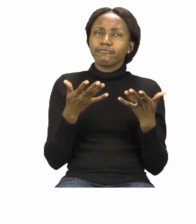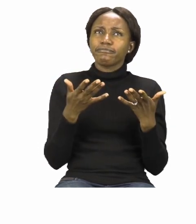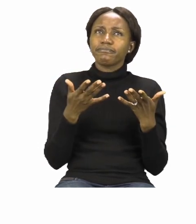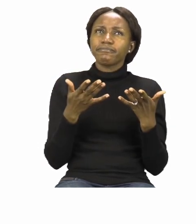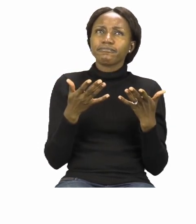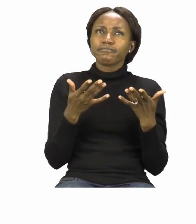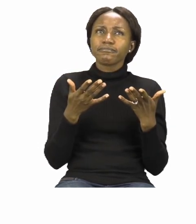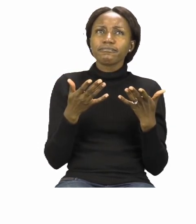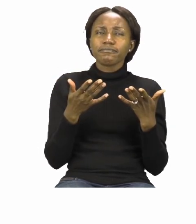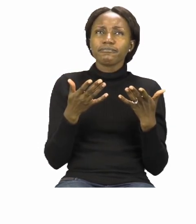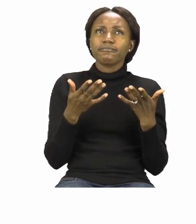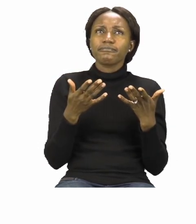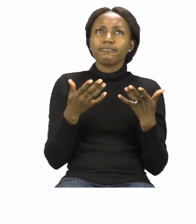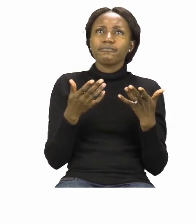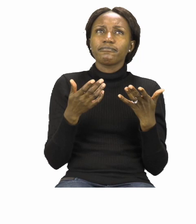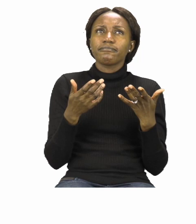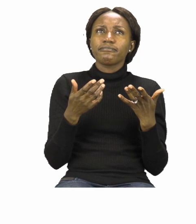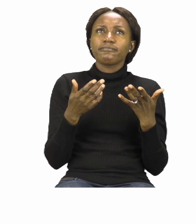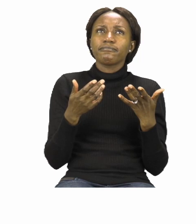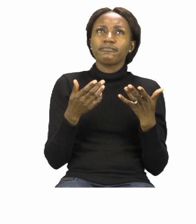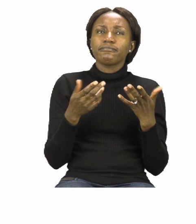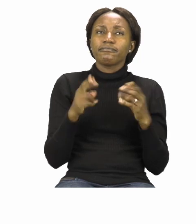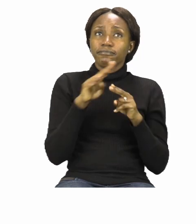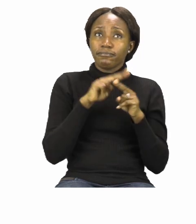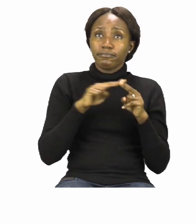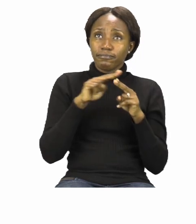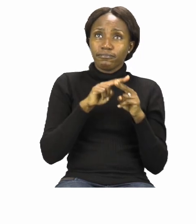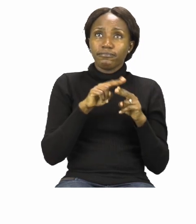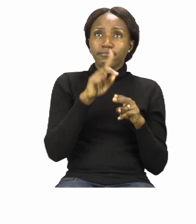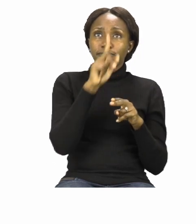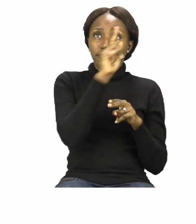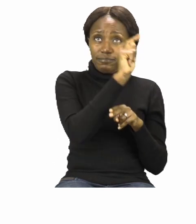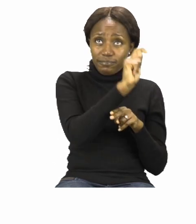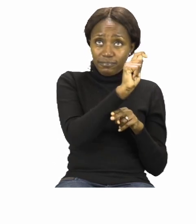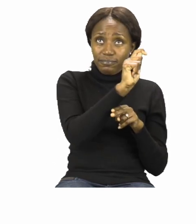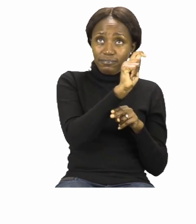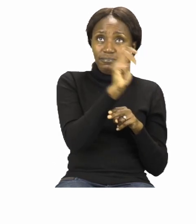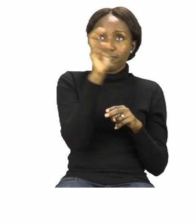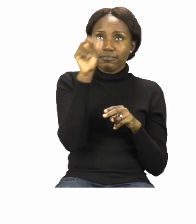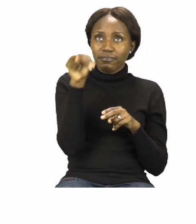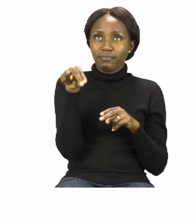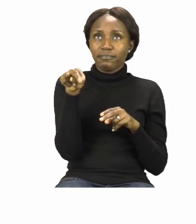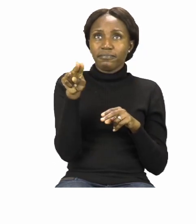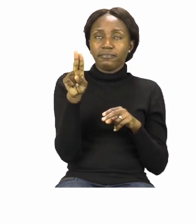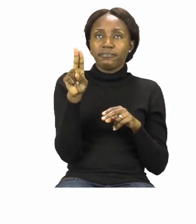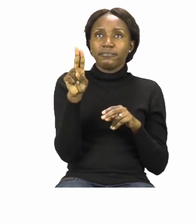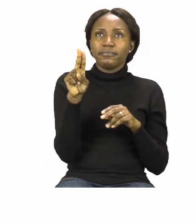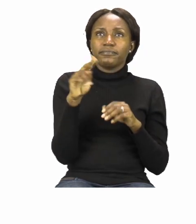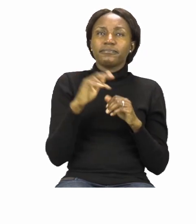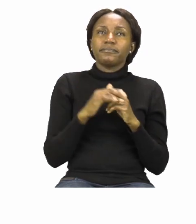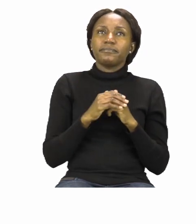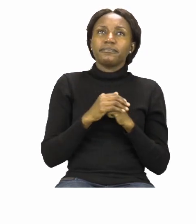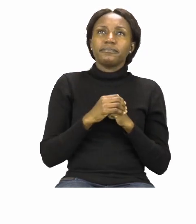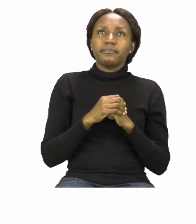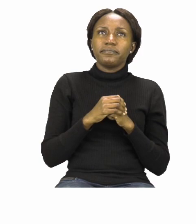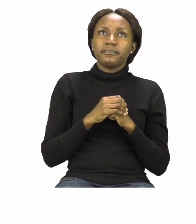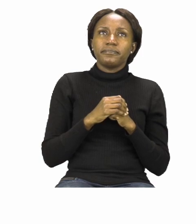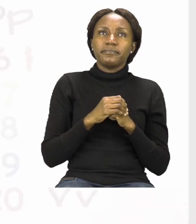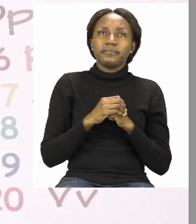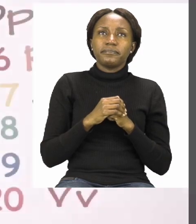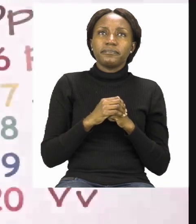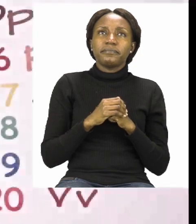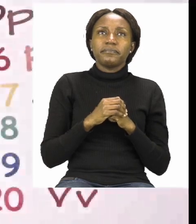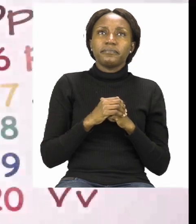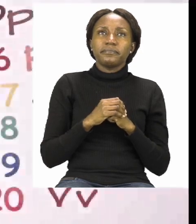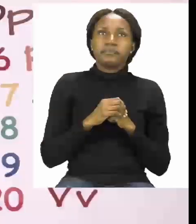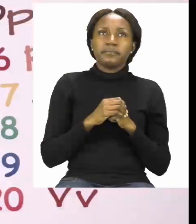using the Mr. Tens and Mrs. Units. So let us take a look at the board.